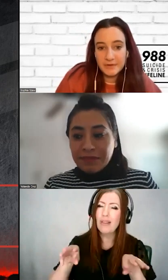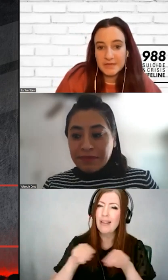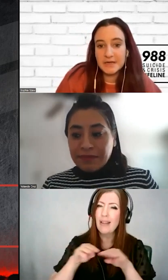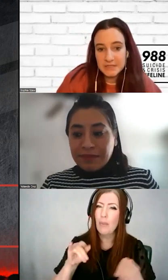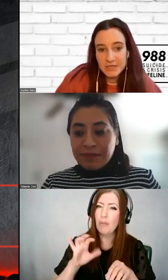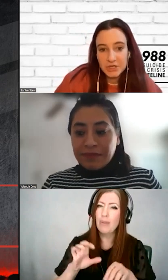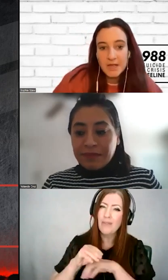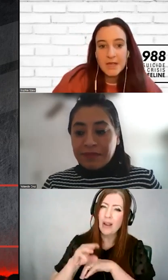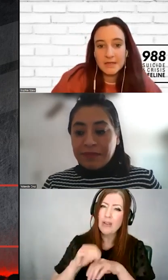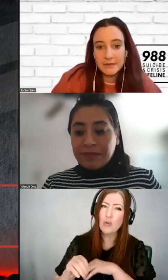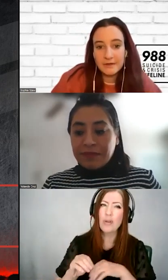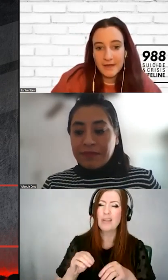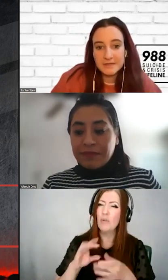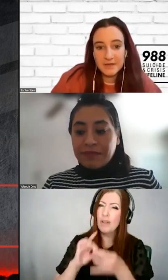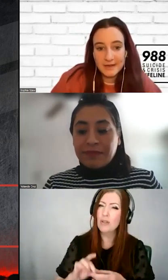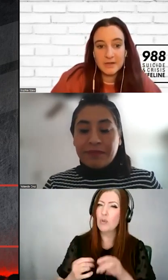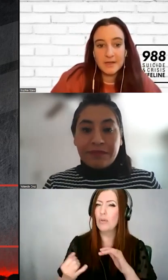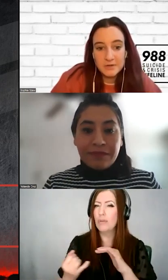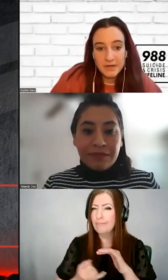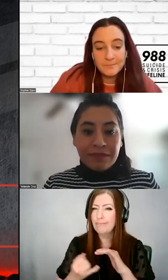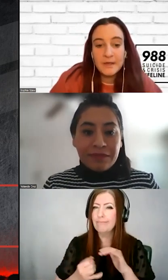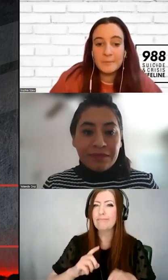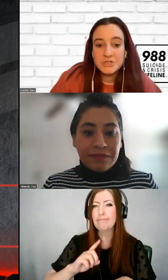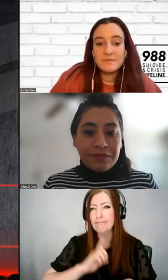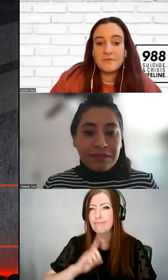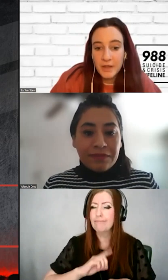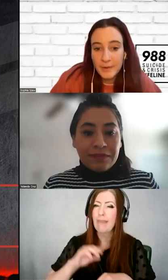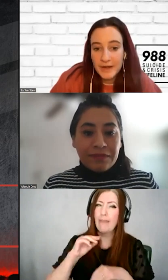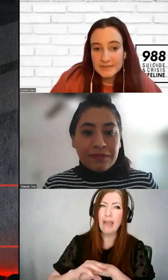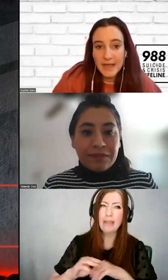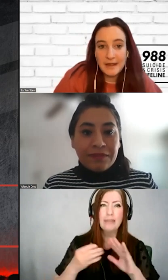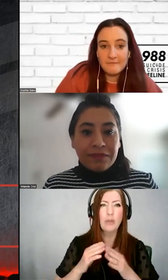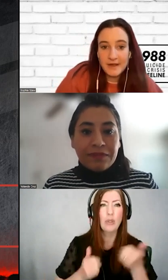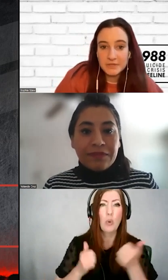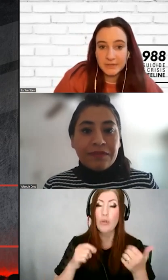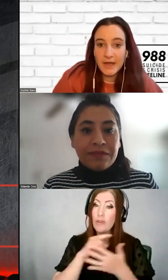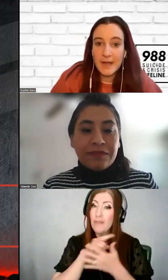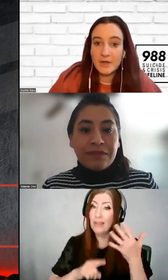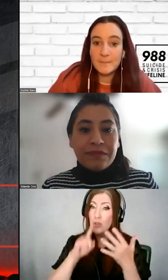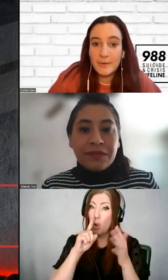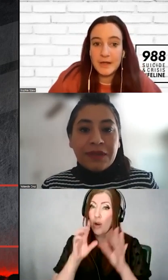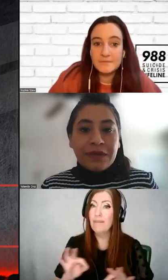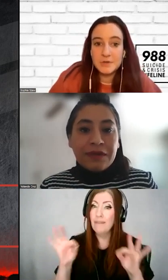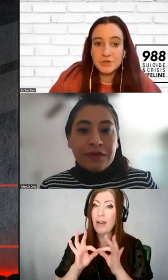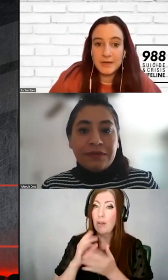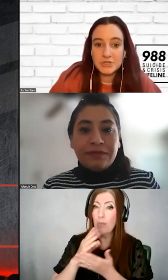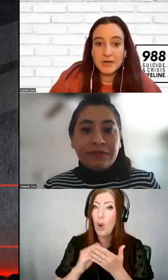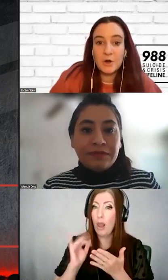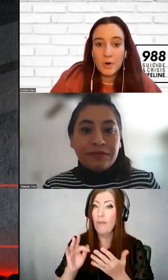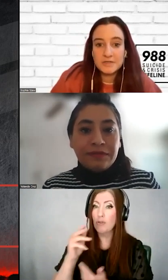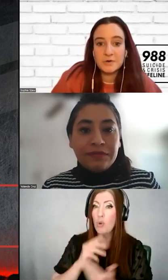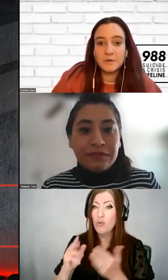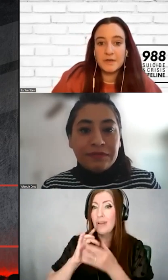on Loneliness and Isolation, the Healing Effects of Connection and Community. Which of the following is a vital component of social